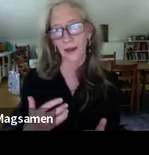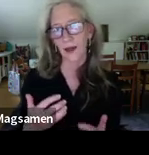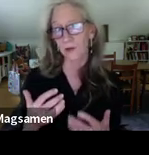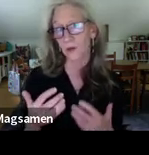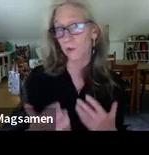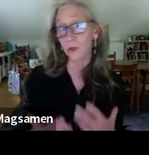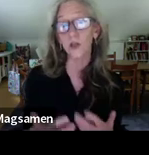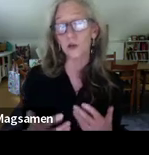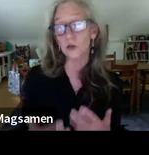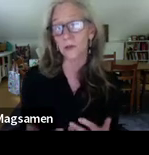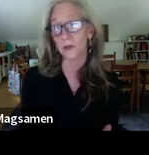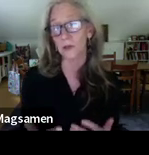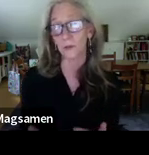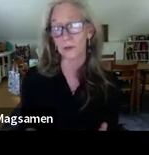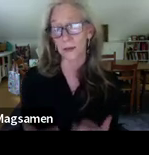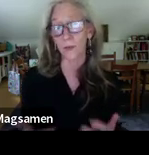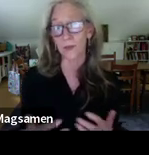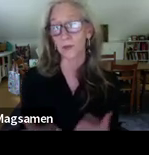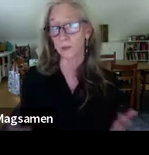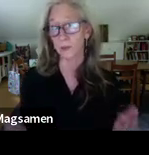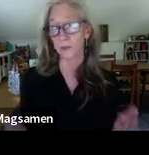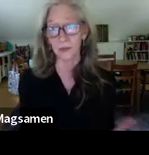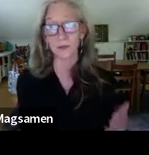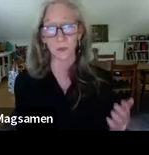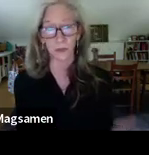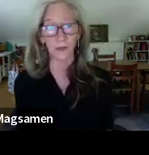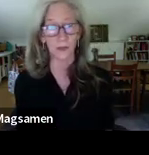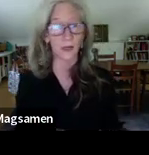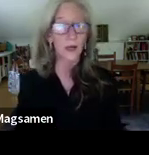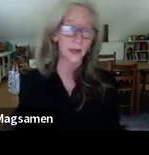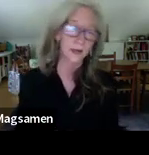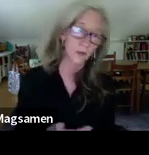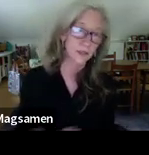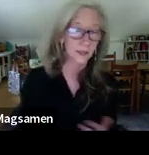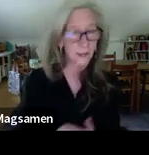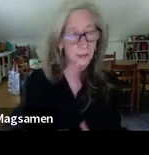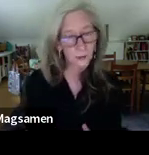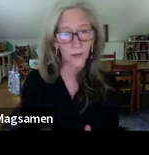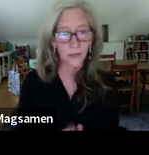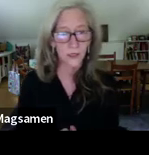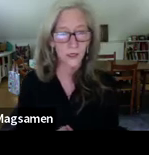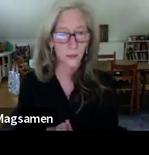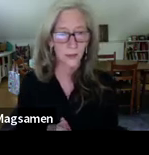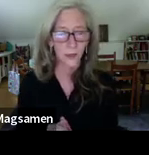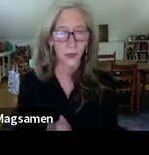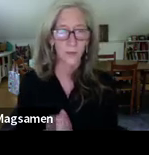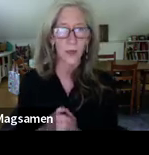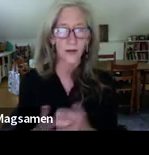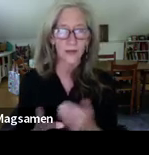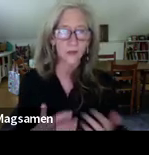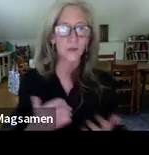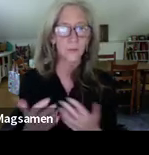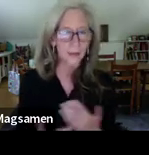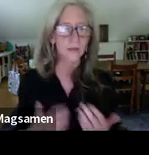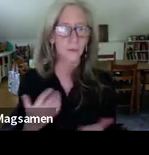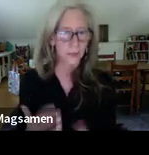experiences have a really huge ability to be able to help us build some of the skills that we need. And I think we're seeing that a little bit in education, but I